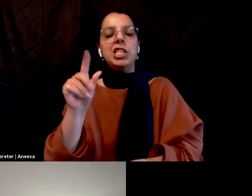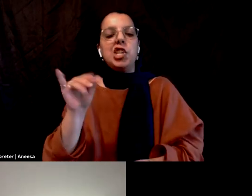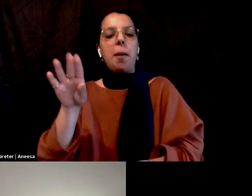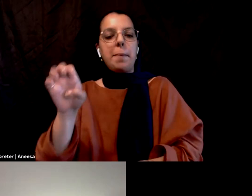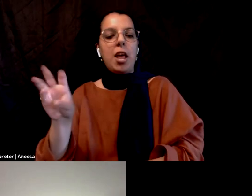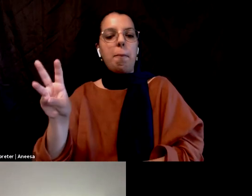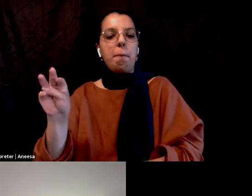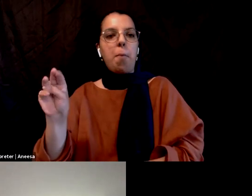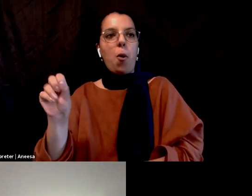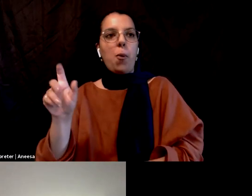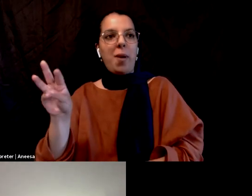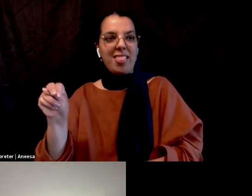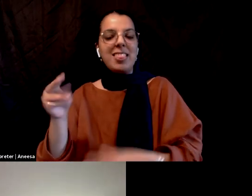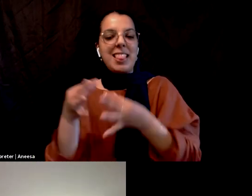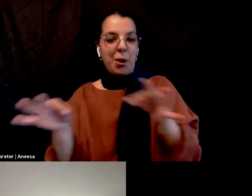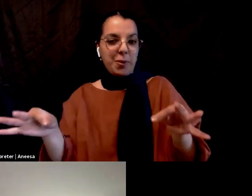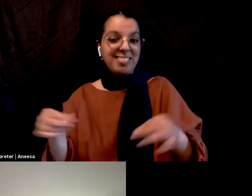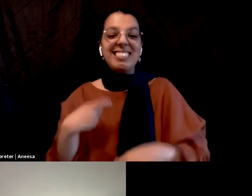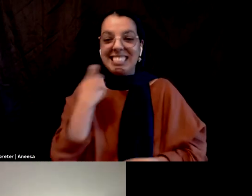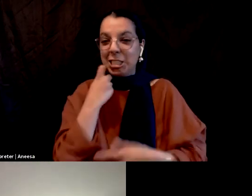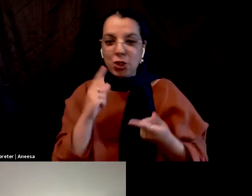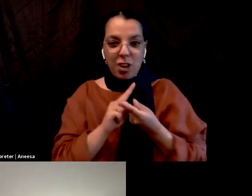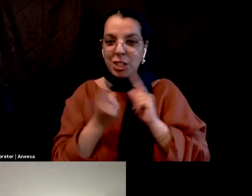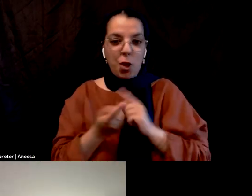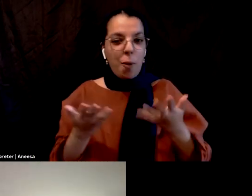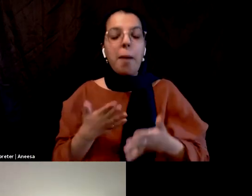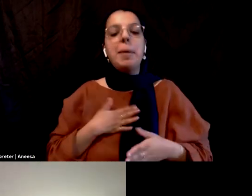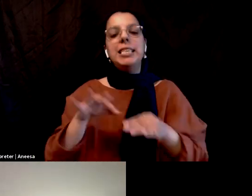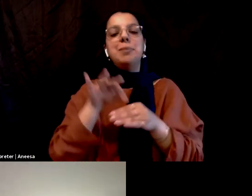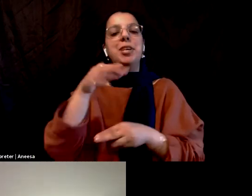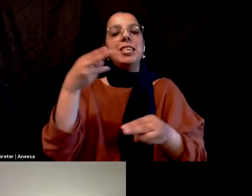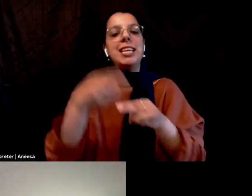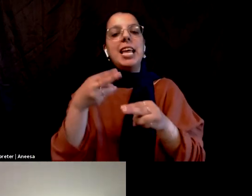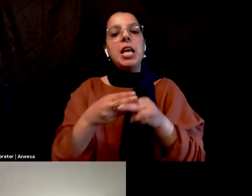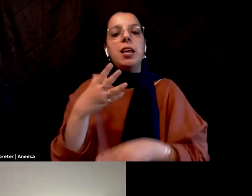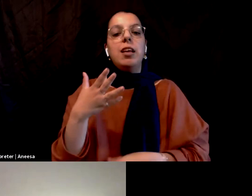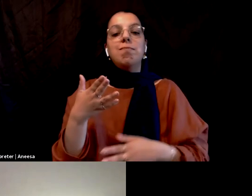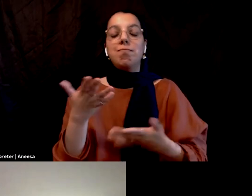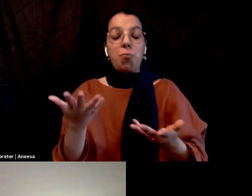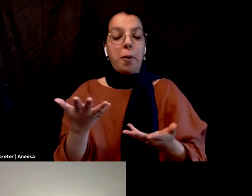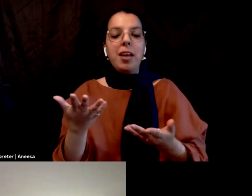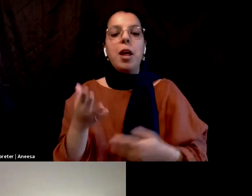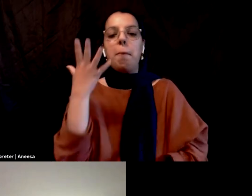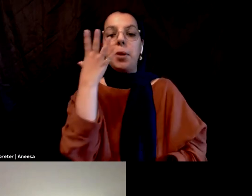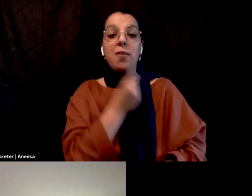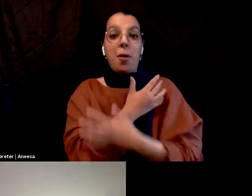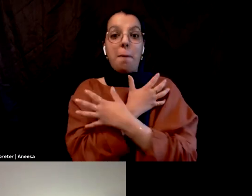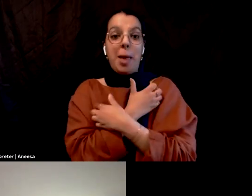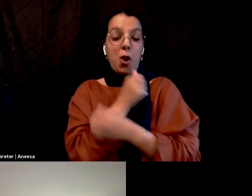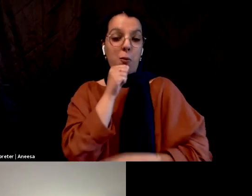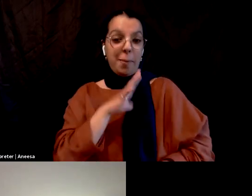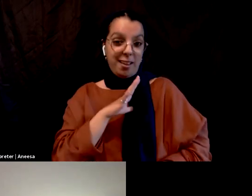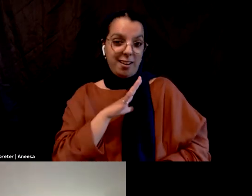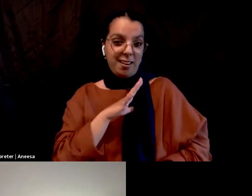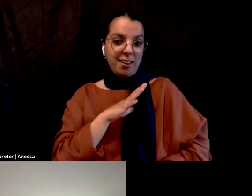I always like to translate. So my spirit name is beautiful. It translates to beautiful bear woman. So I would say